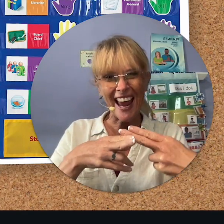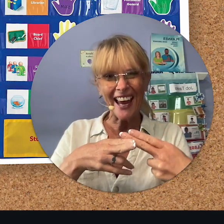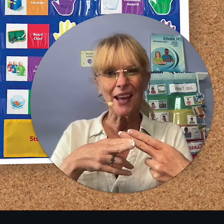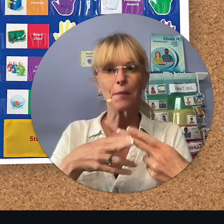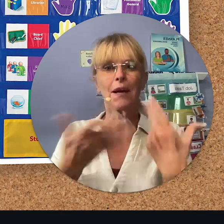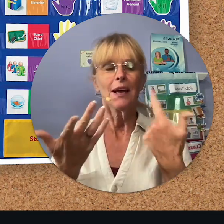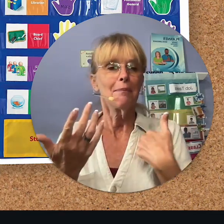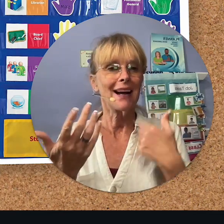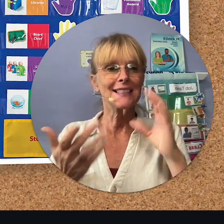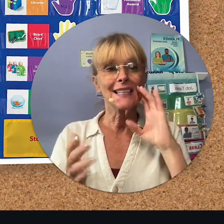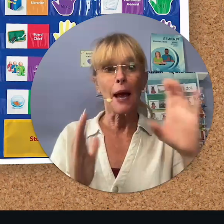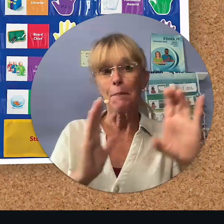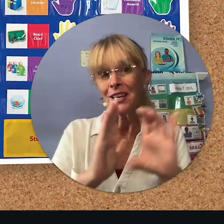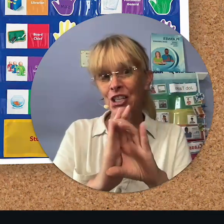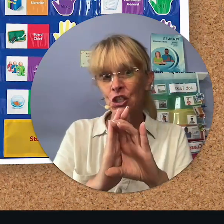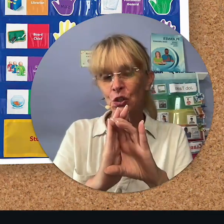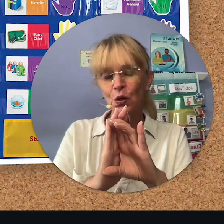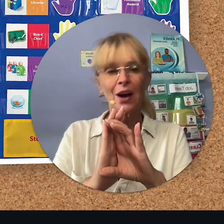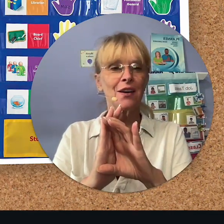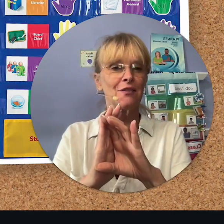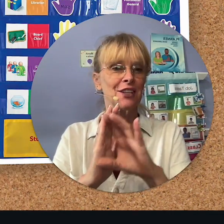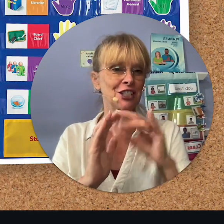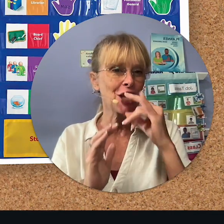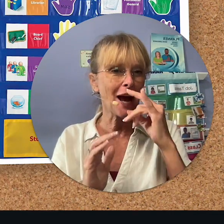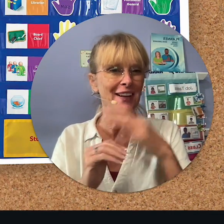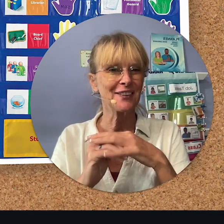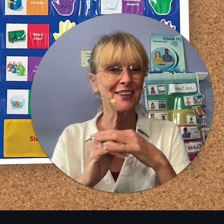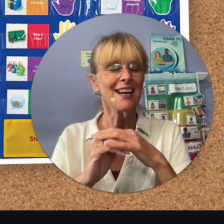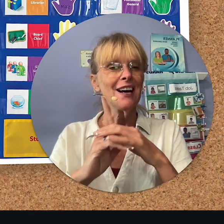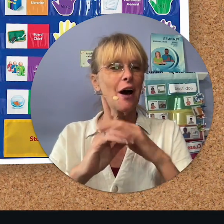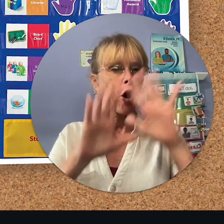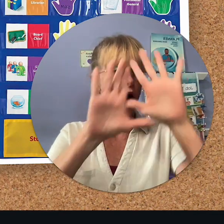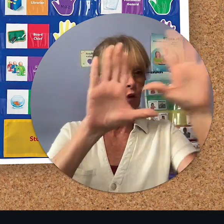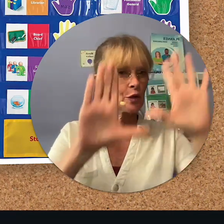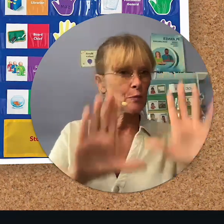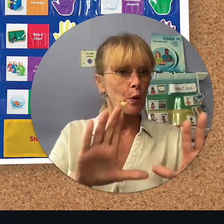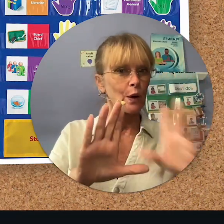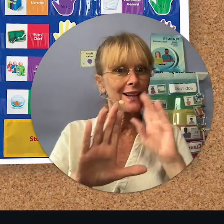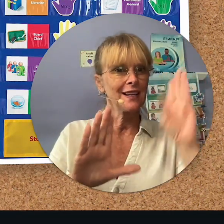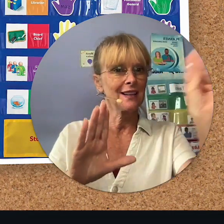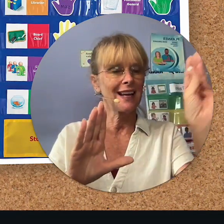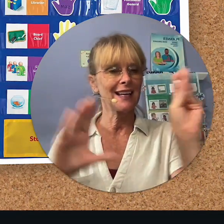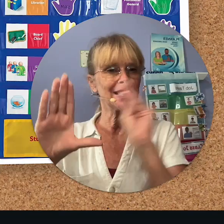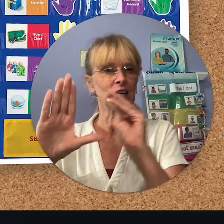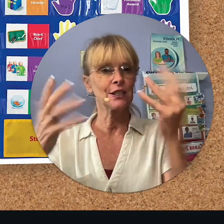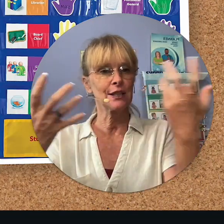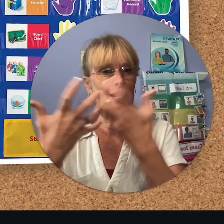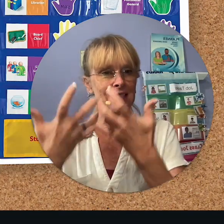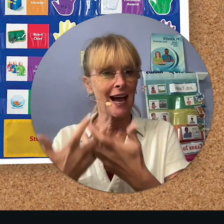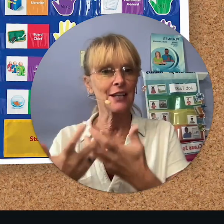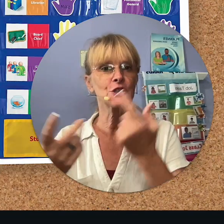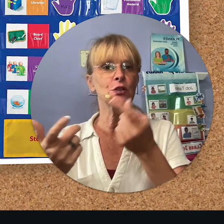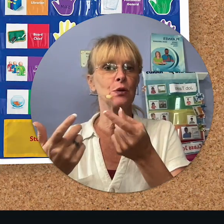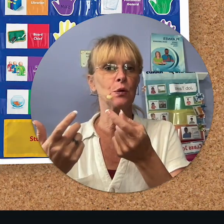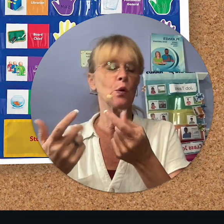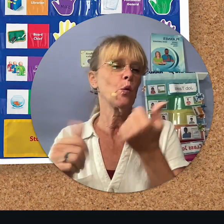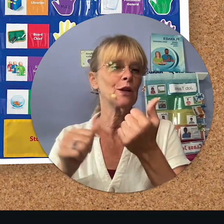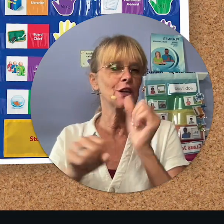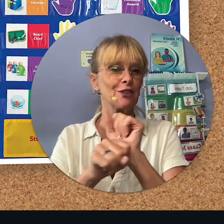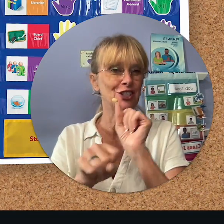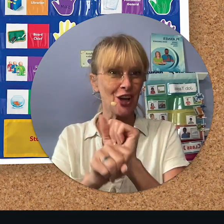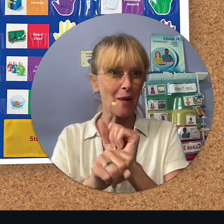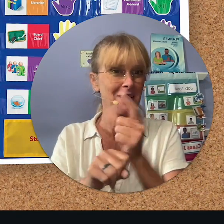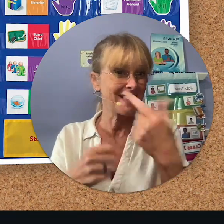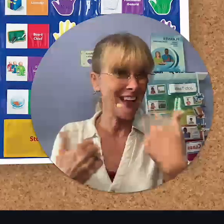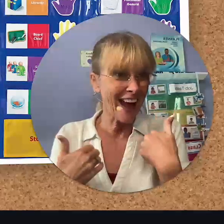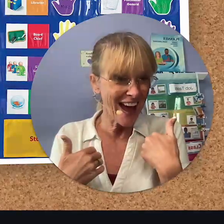a name. Might see a picture of the child all on a board, and then they get attached to